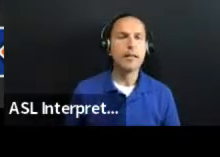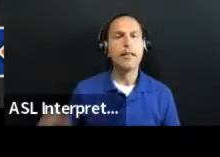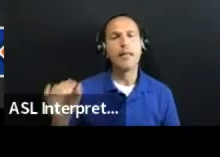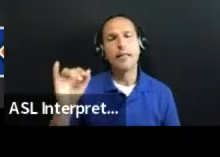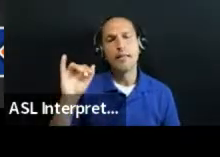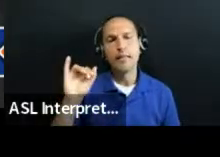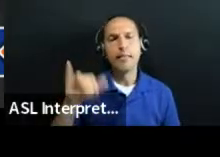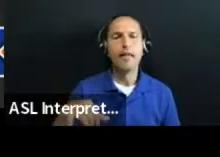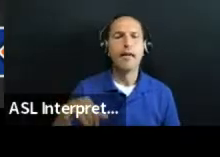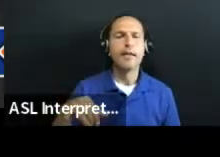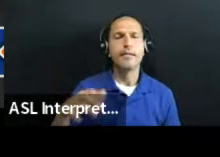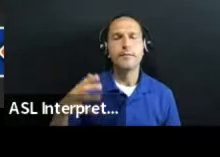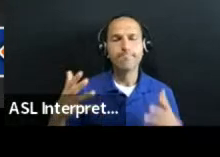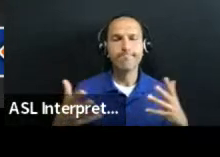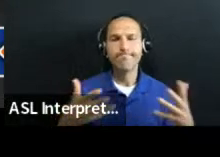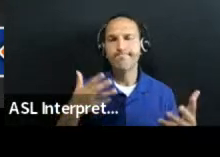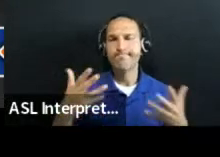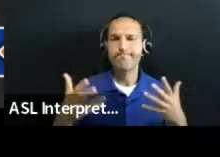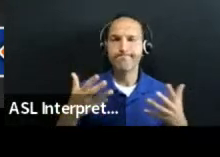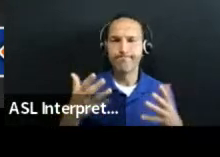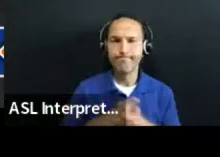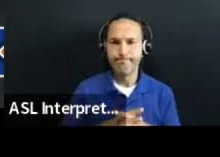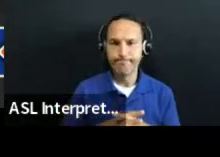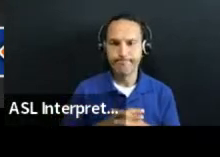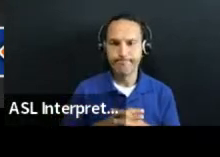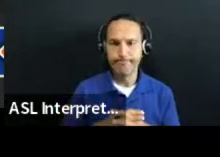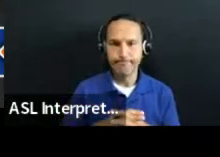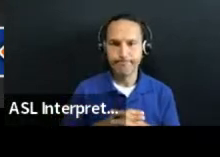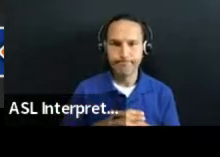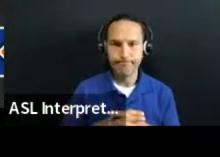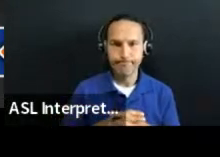we are, we are